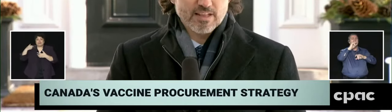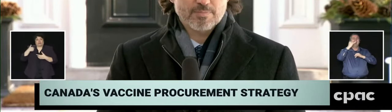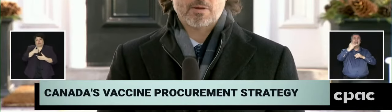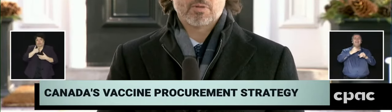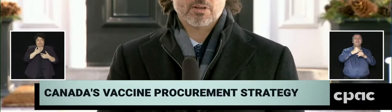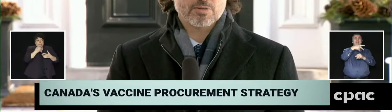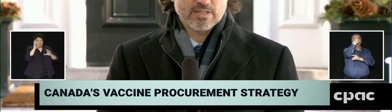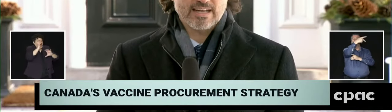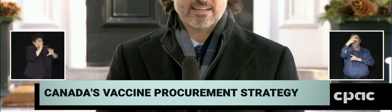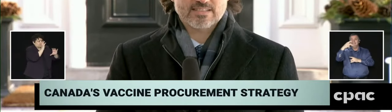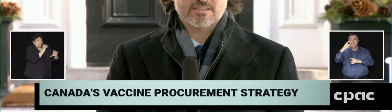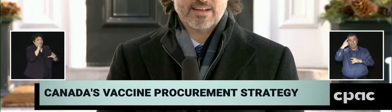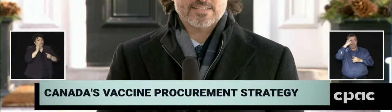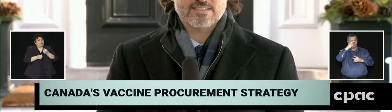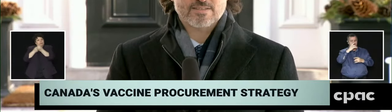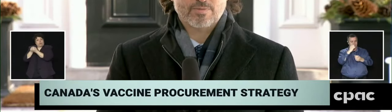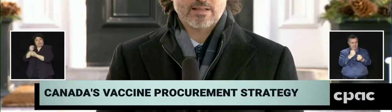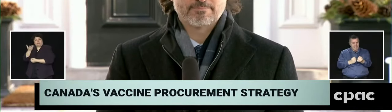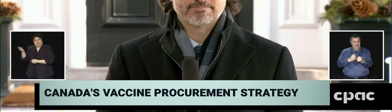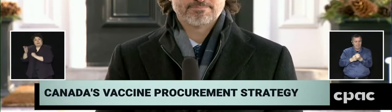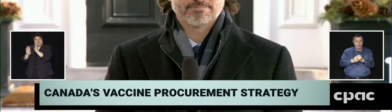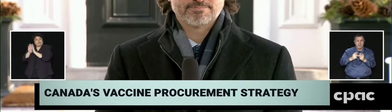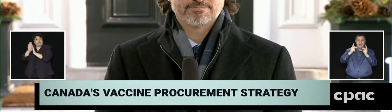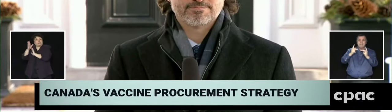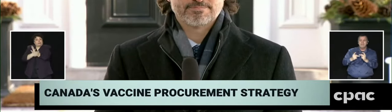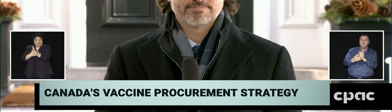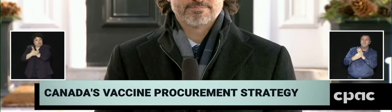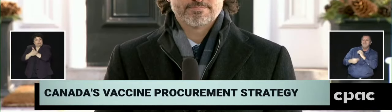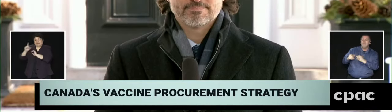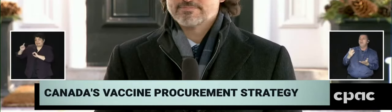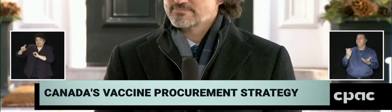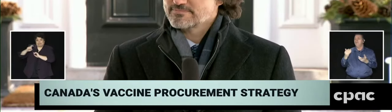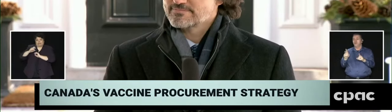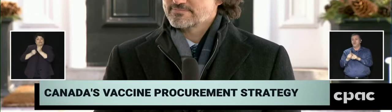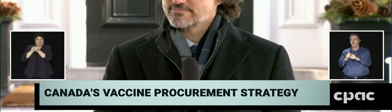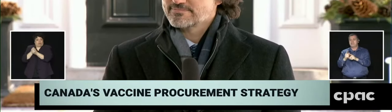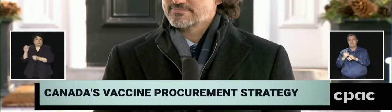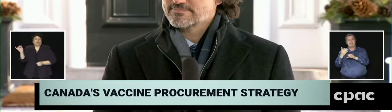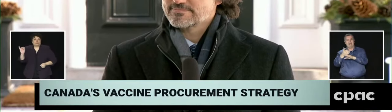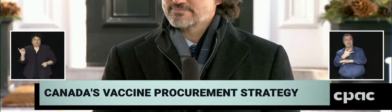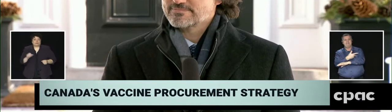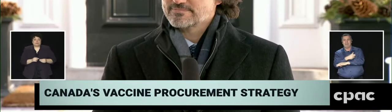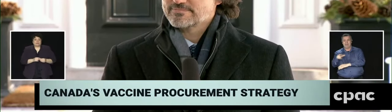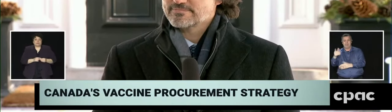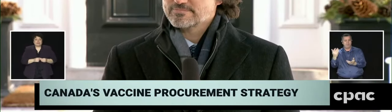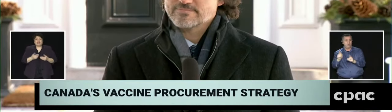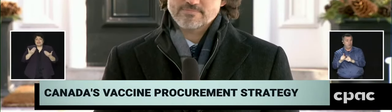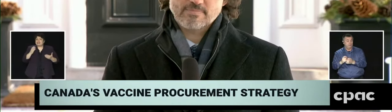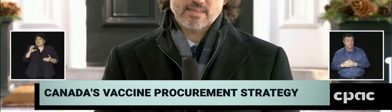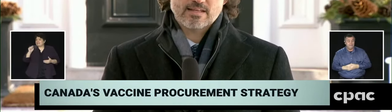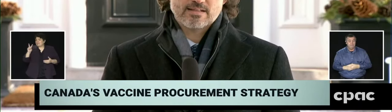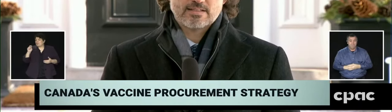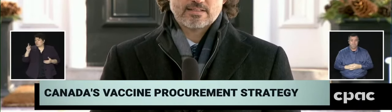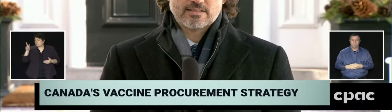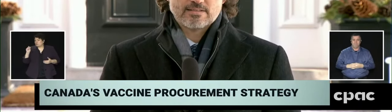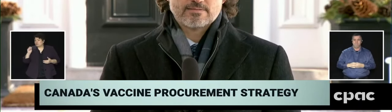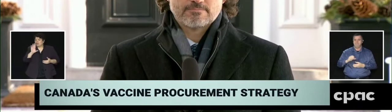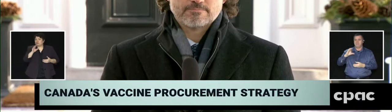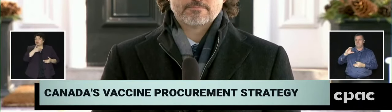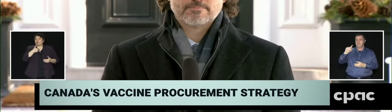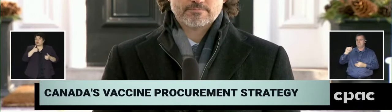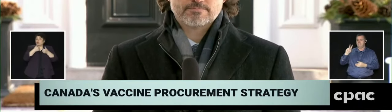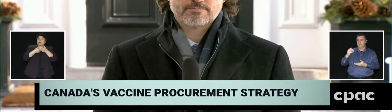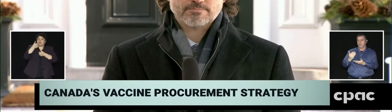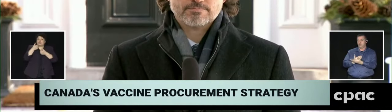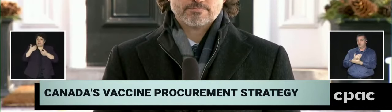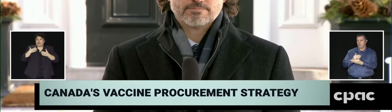the developing world who need access to vaccines as well. Glenn McGregor, CTV News. Prime Minister, Toronto's top public health officer